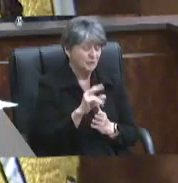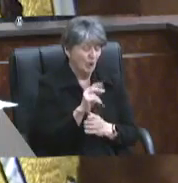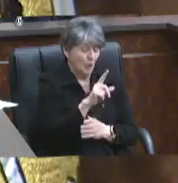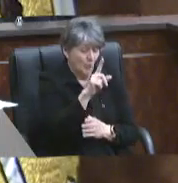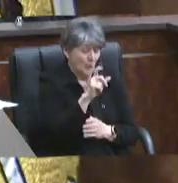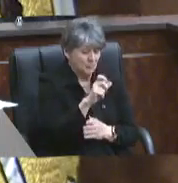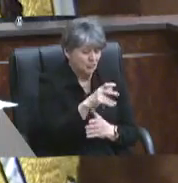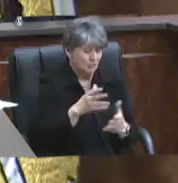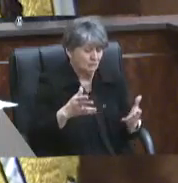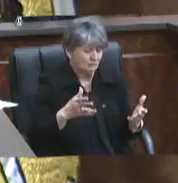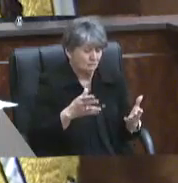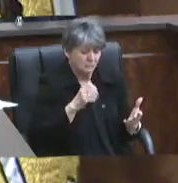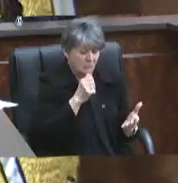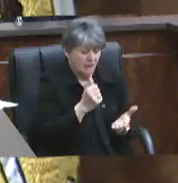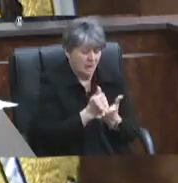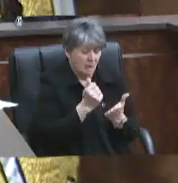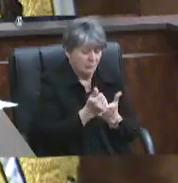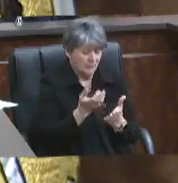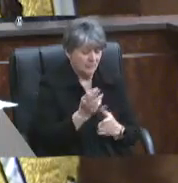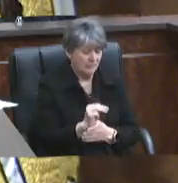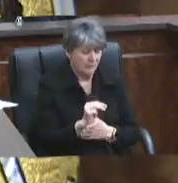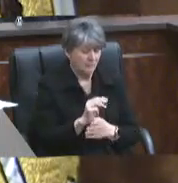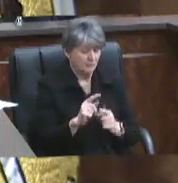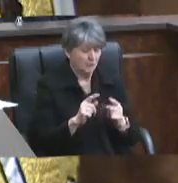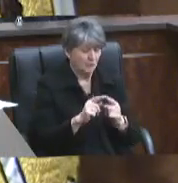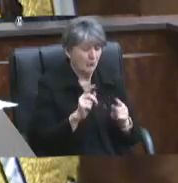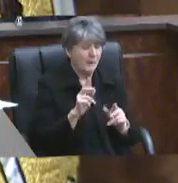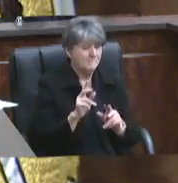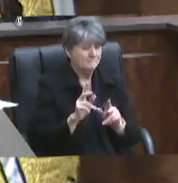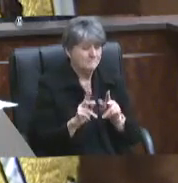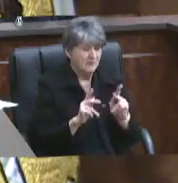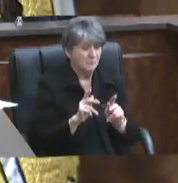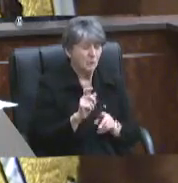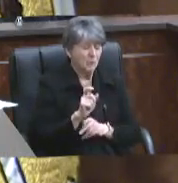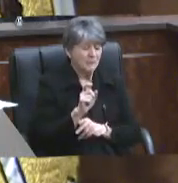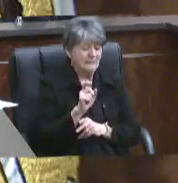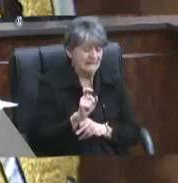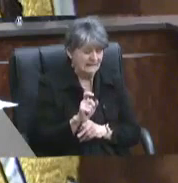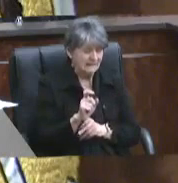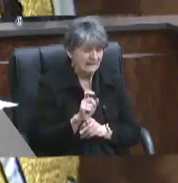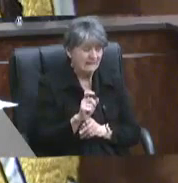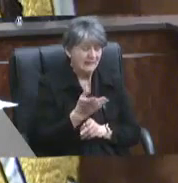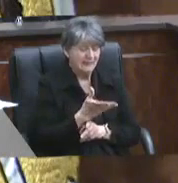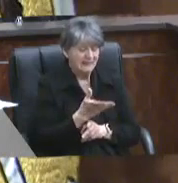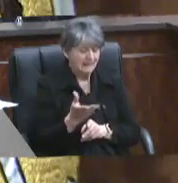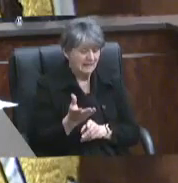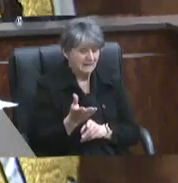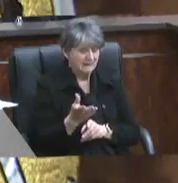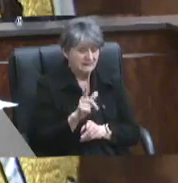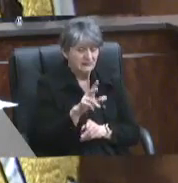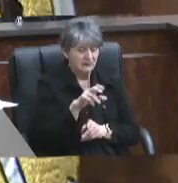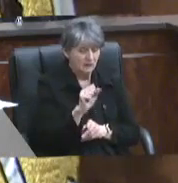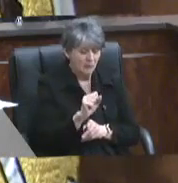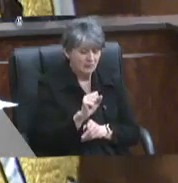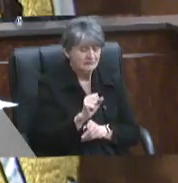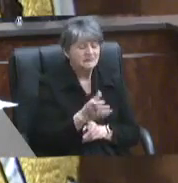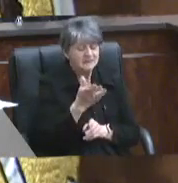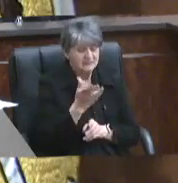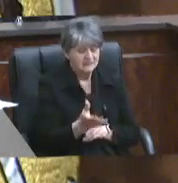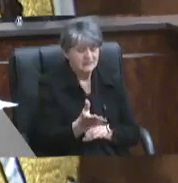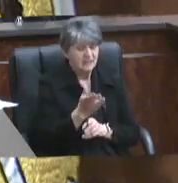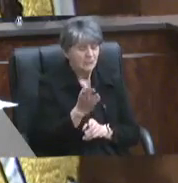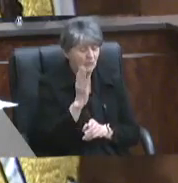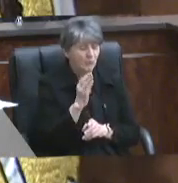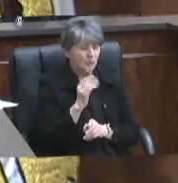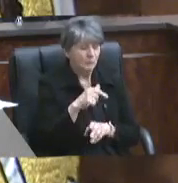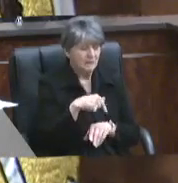not helping them. When people need things, Lars is there. And there's going to